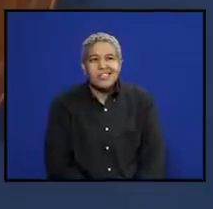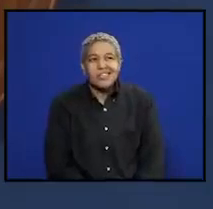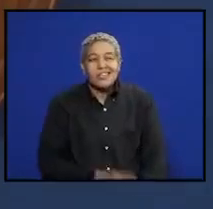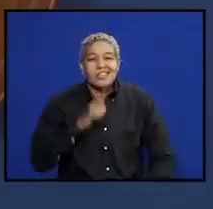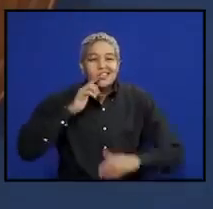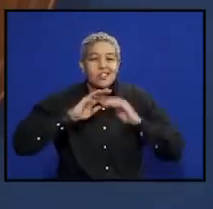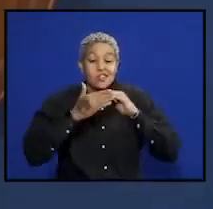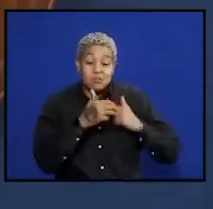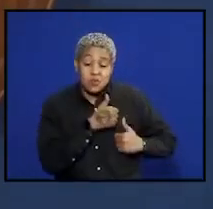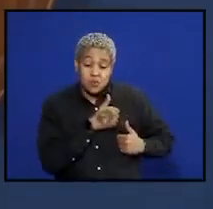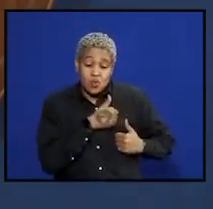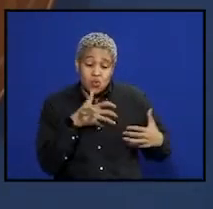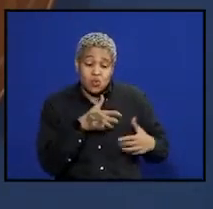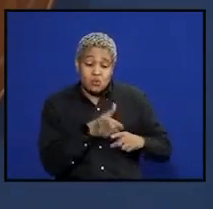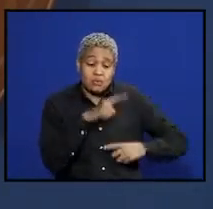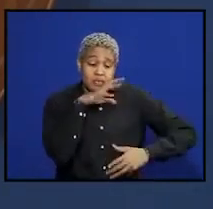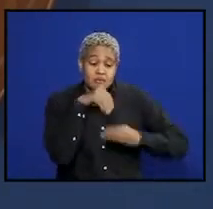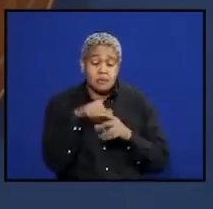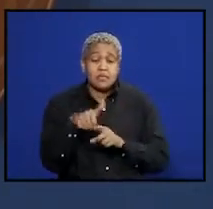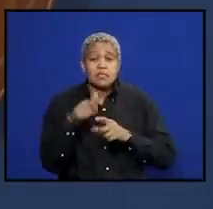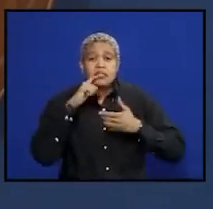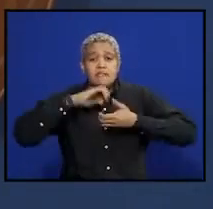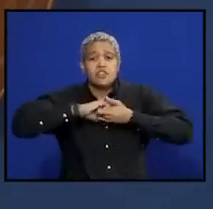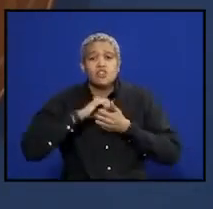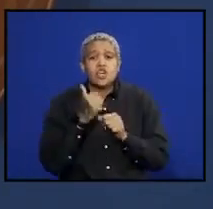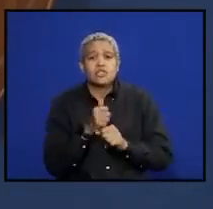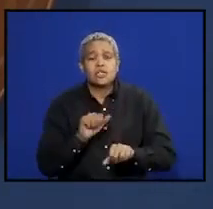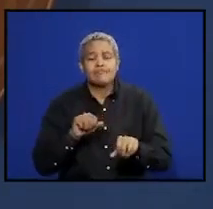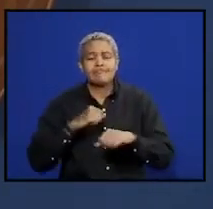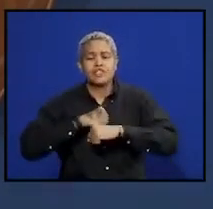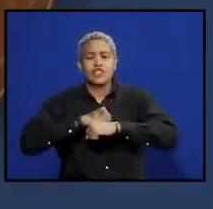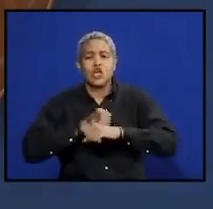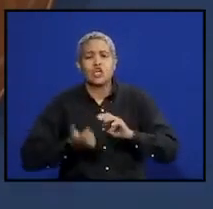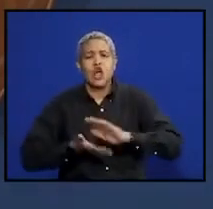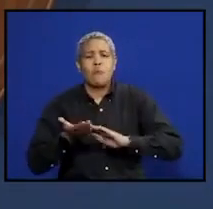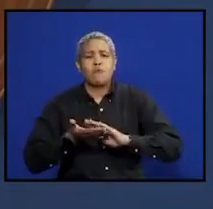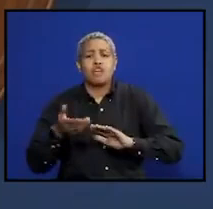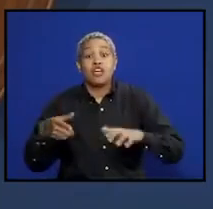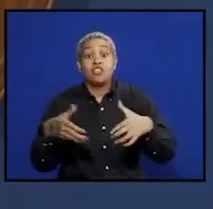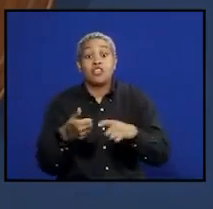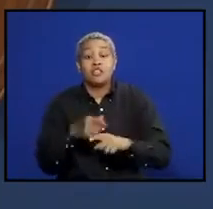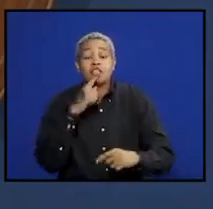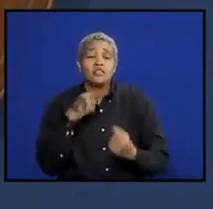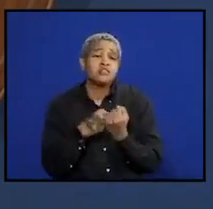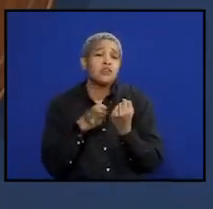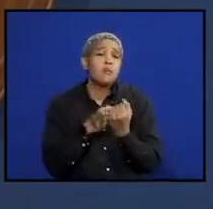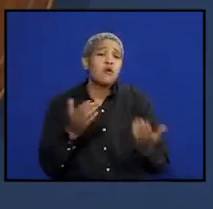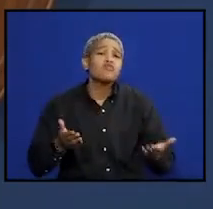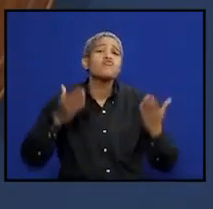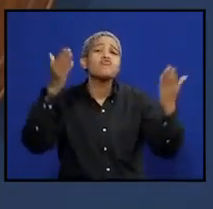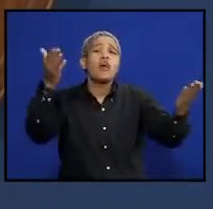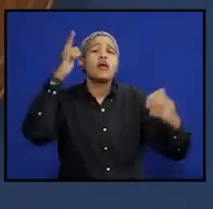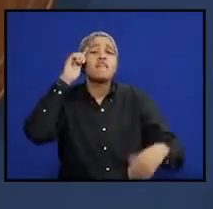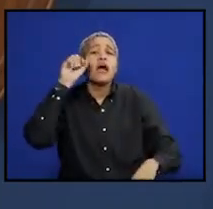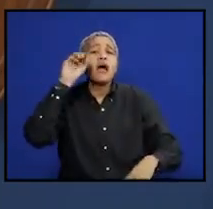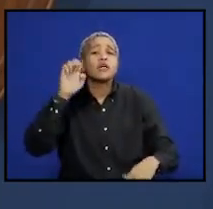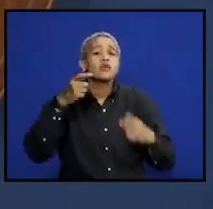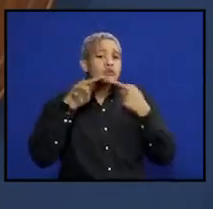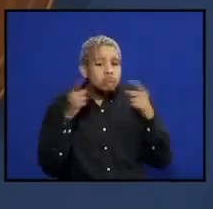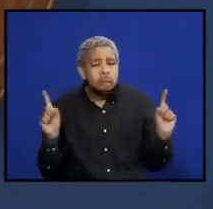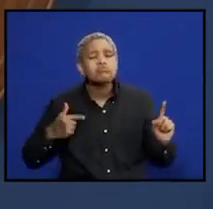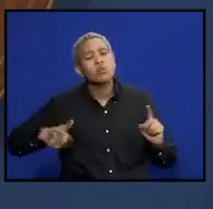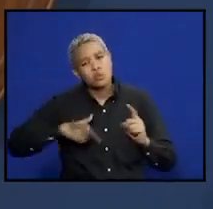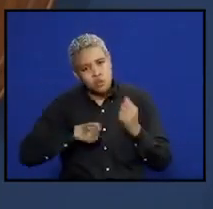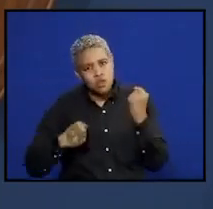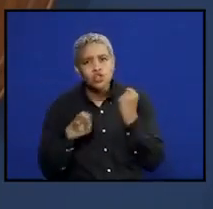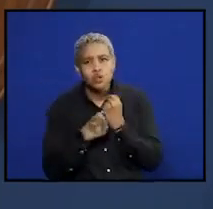The Jamaica Defence Force, as part of the Joint Security Force apparatus, supports recommendations for the declaration of the states of